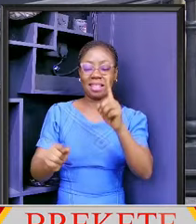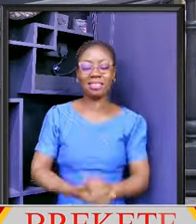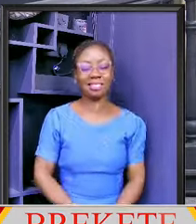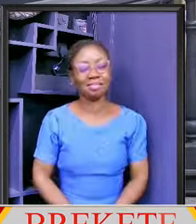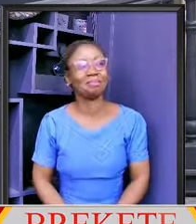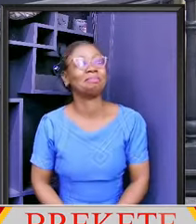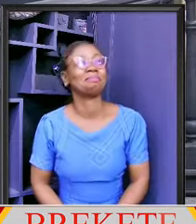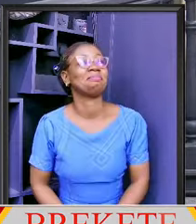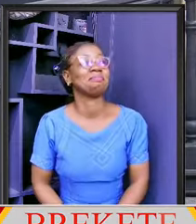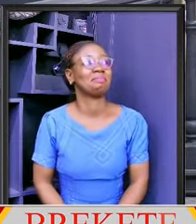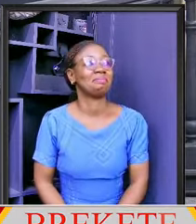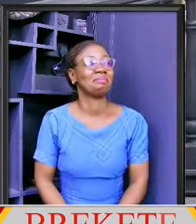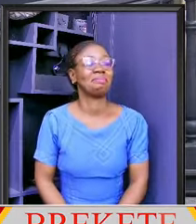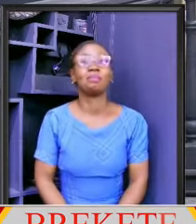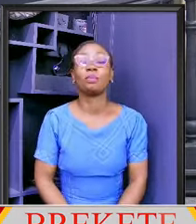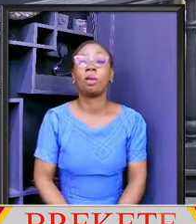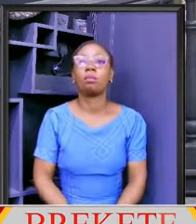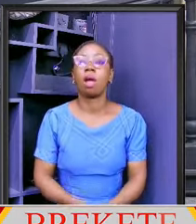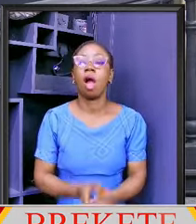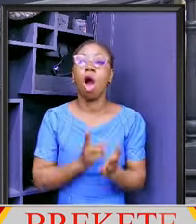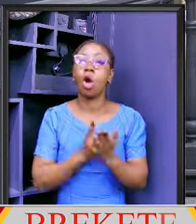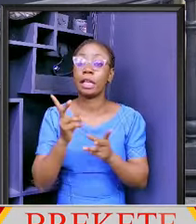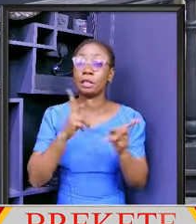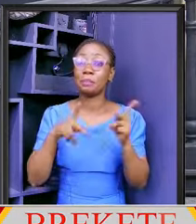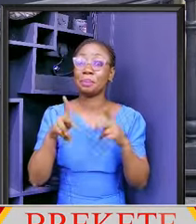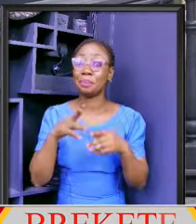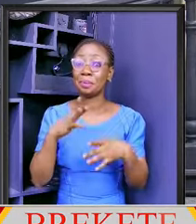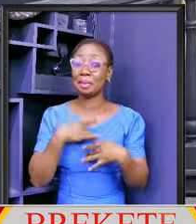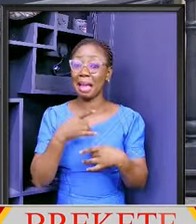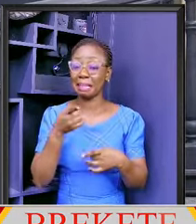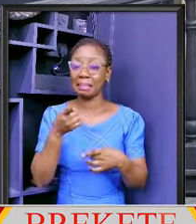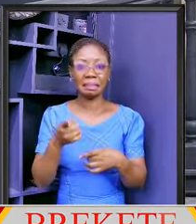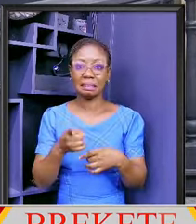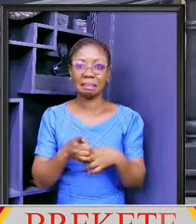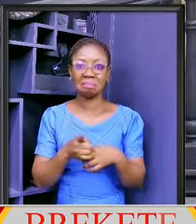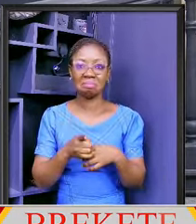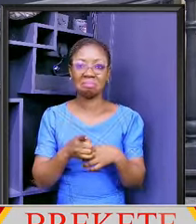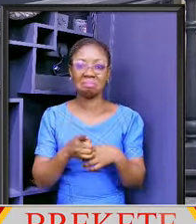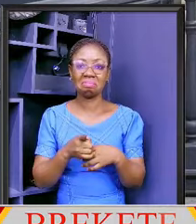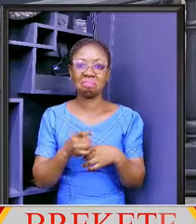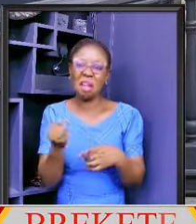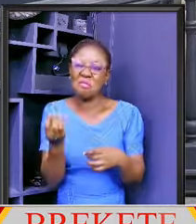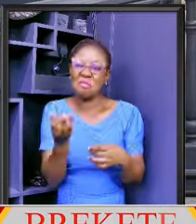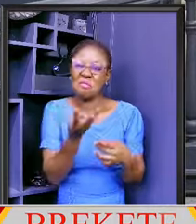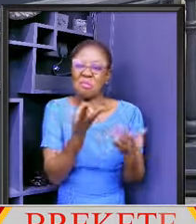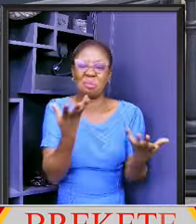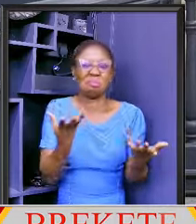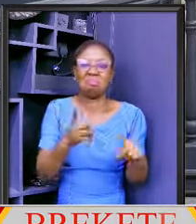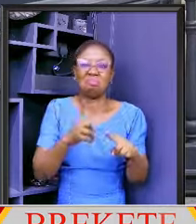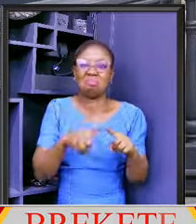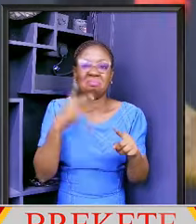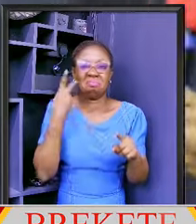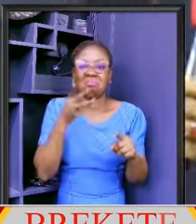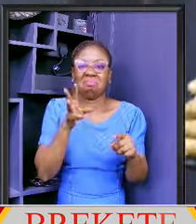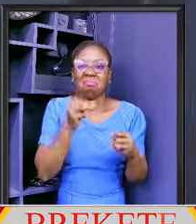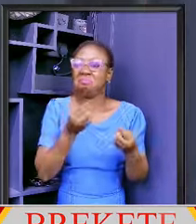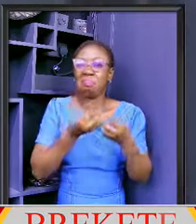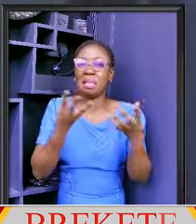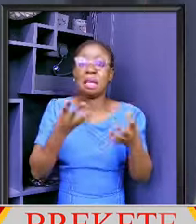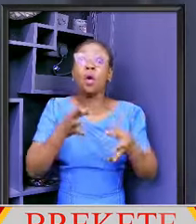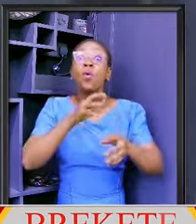See, honest people like this are rare. Yeah. They are scarce. Yes. So when you see